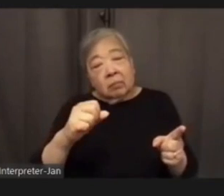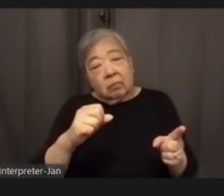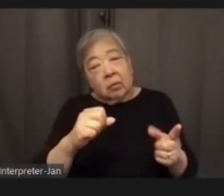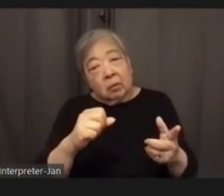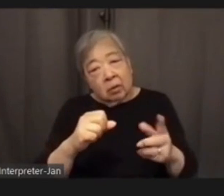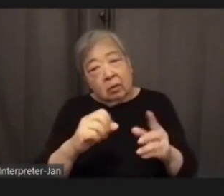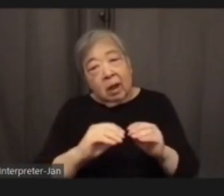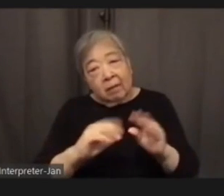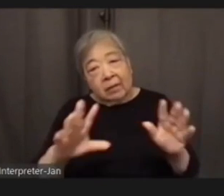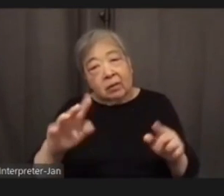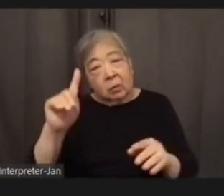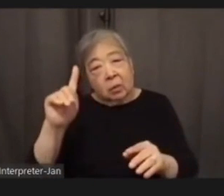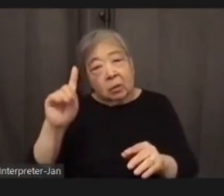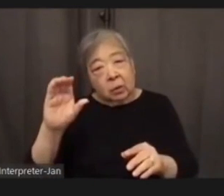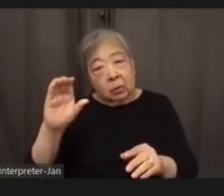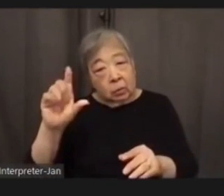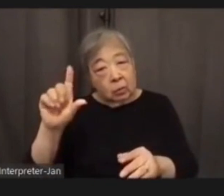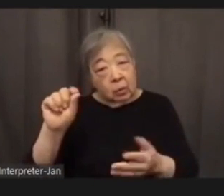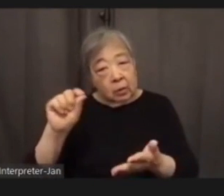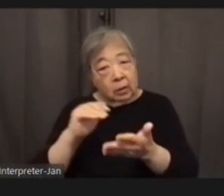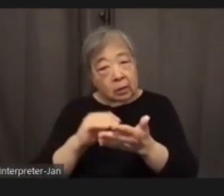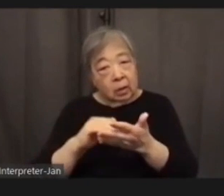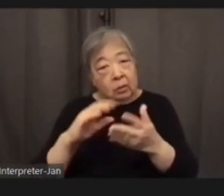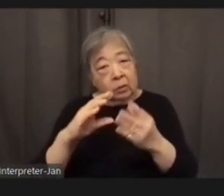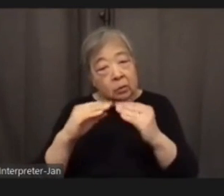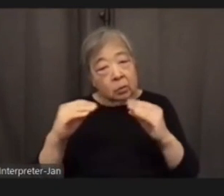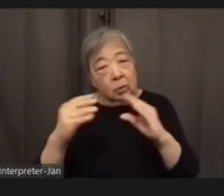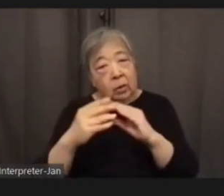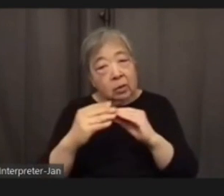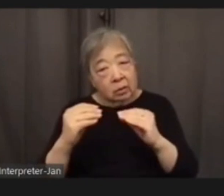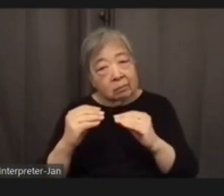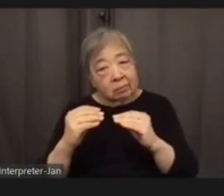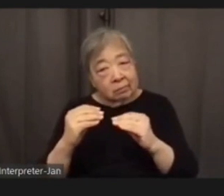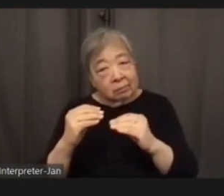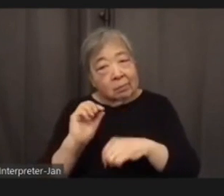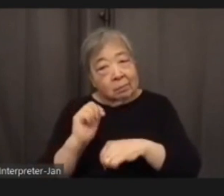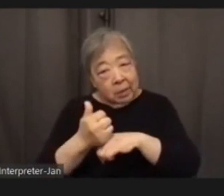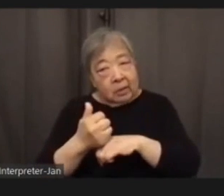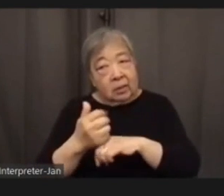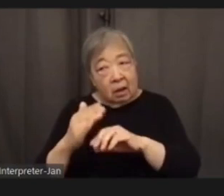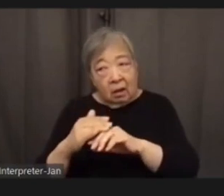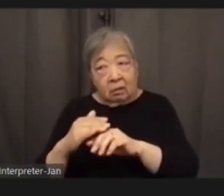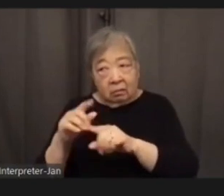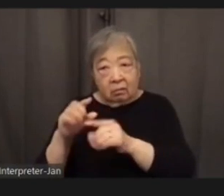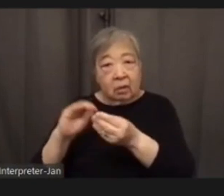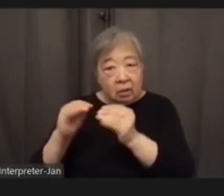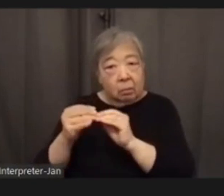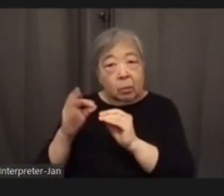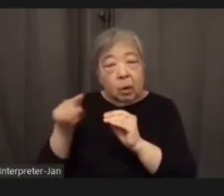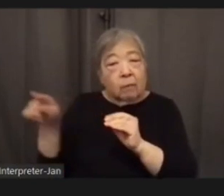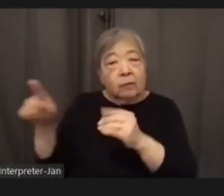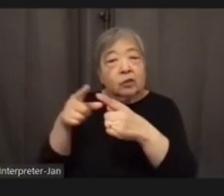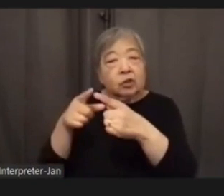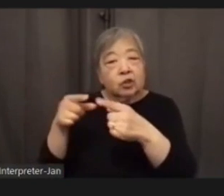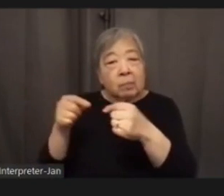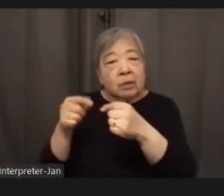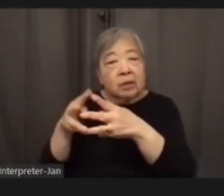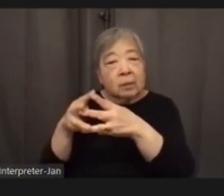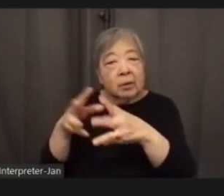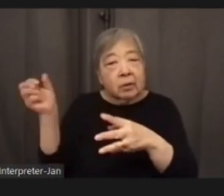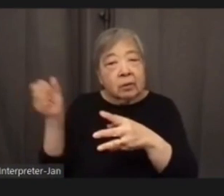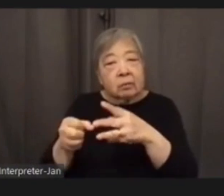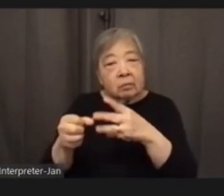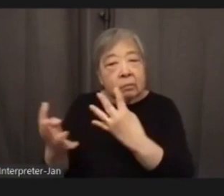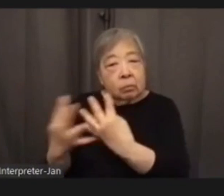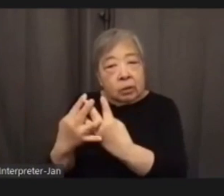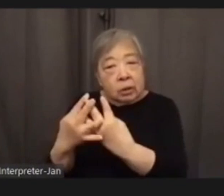the 120,000 stories is based on the number of Japanese Americans who were imprisoned during World War